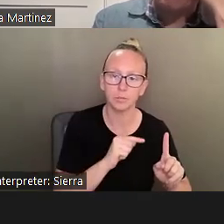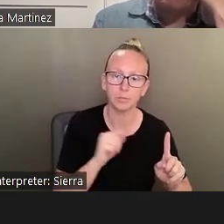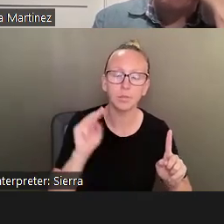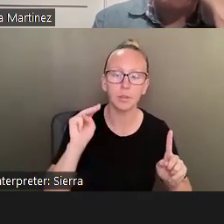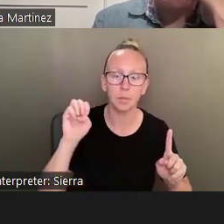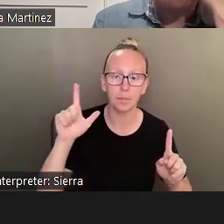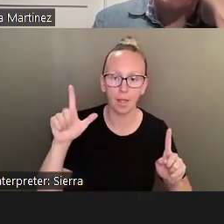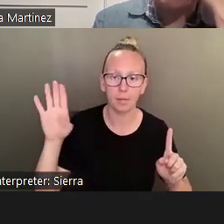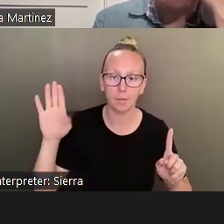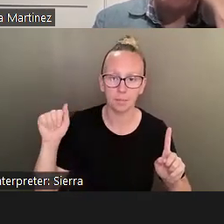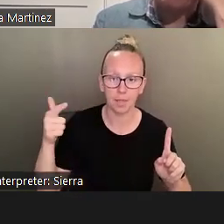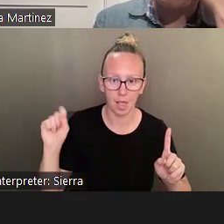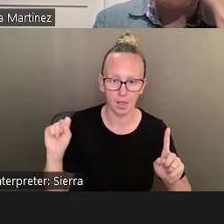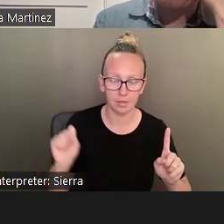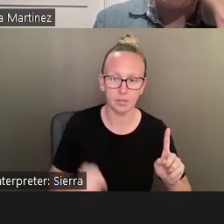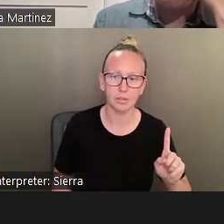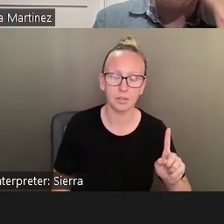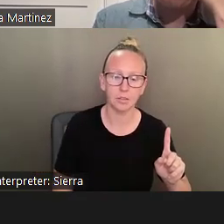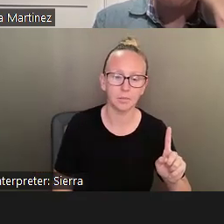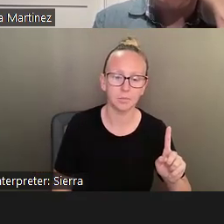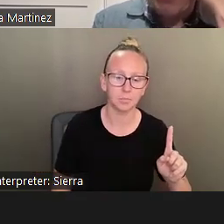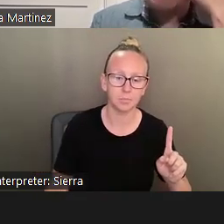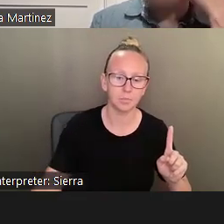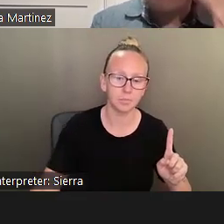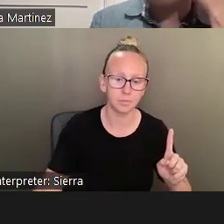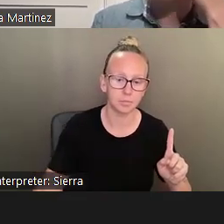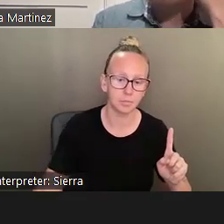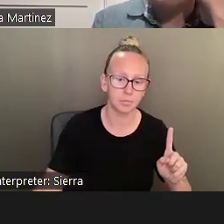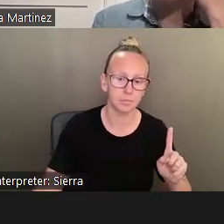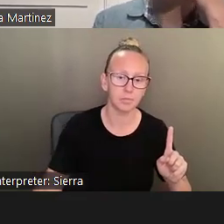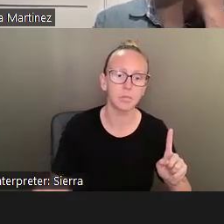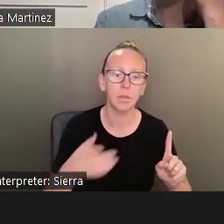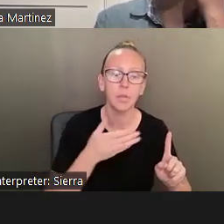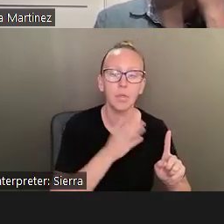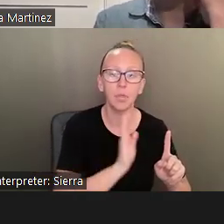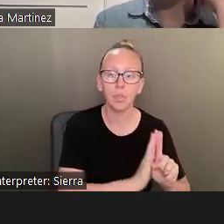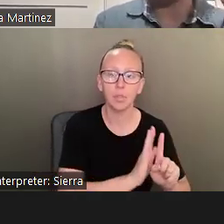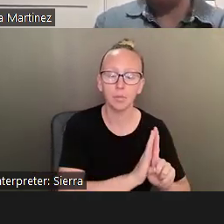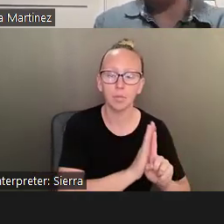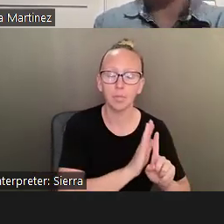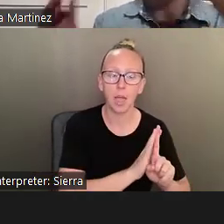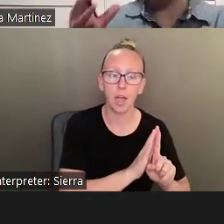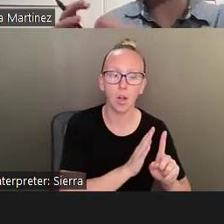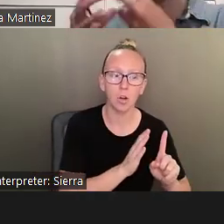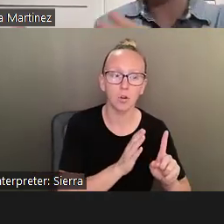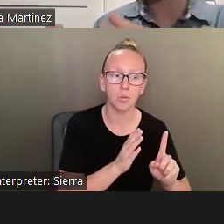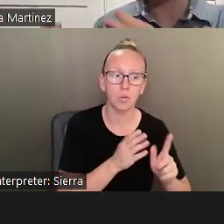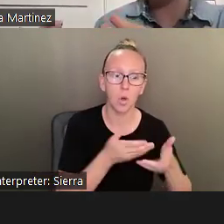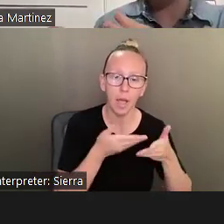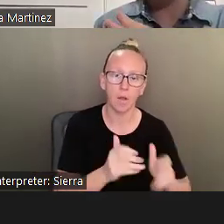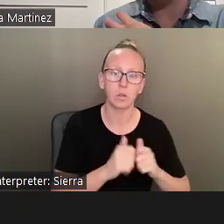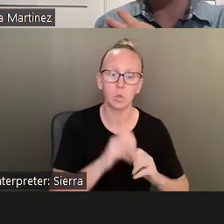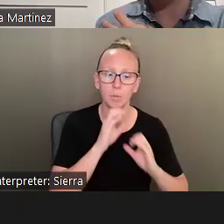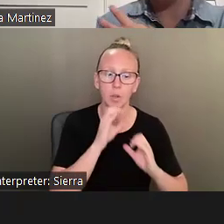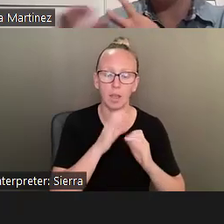Baggs was someone whose main modes of communication were really with physical